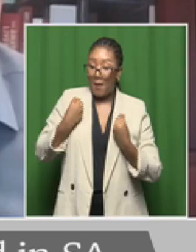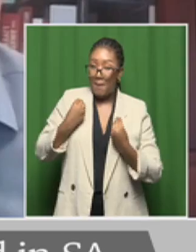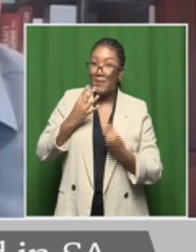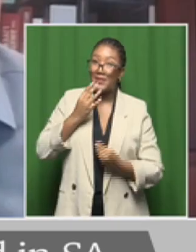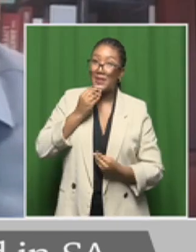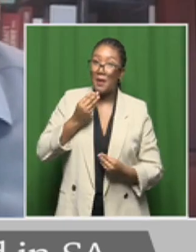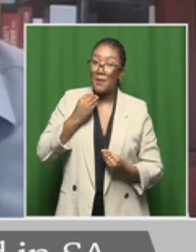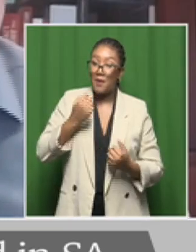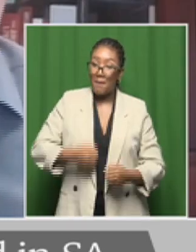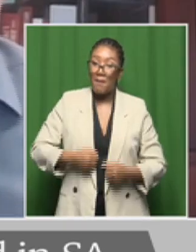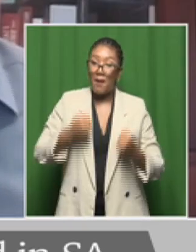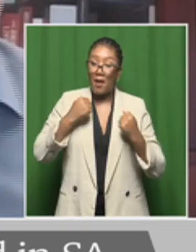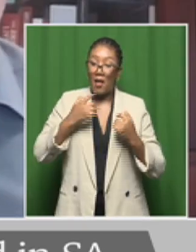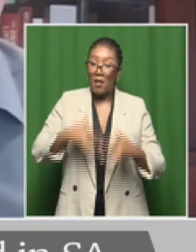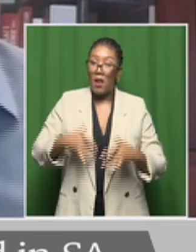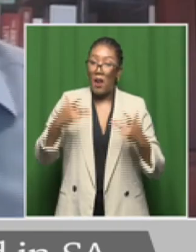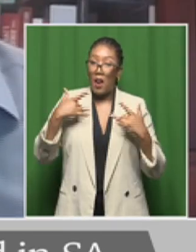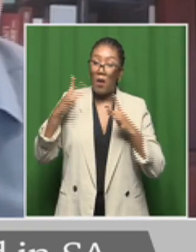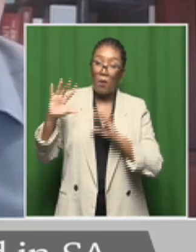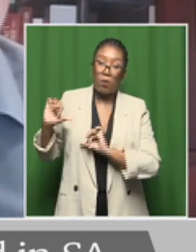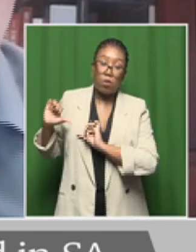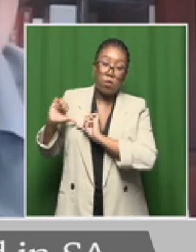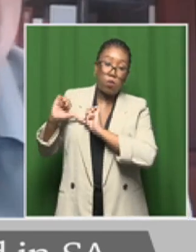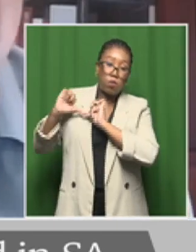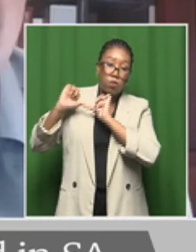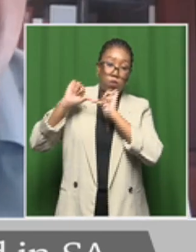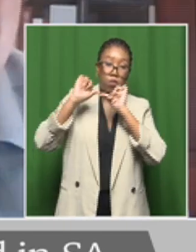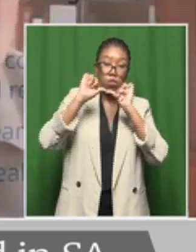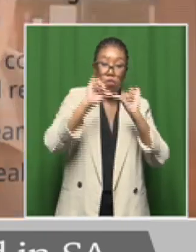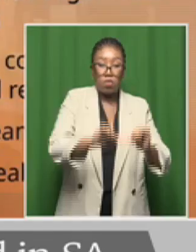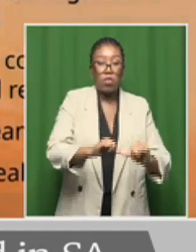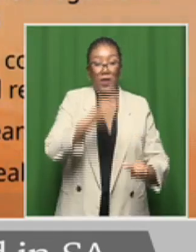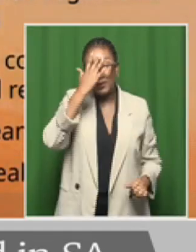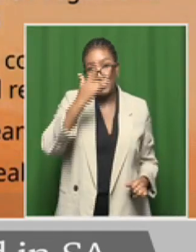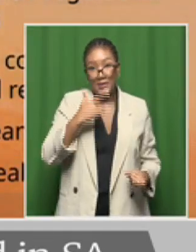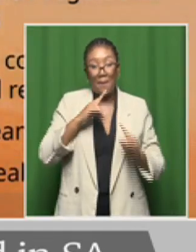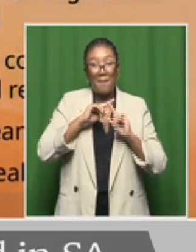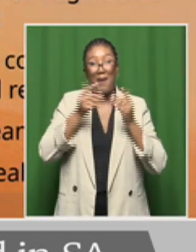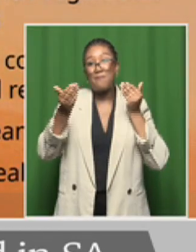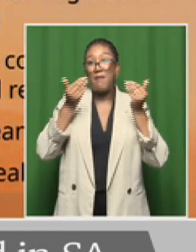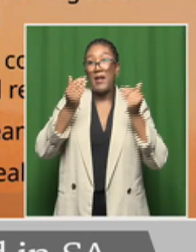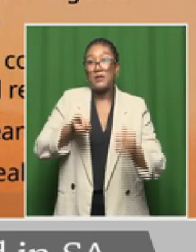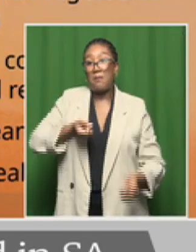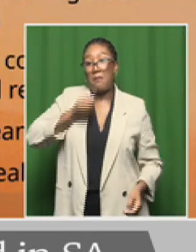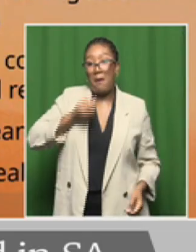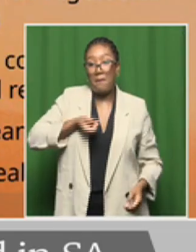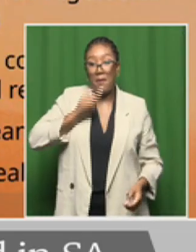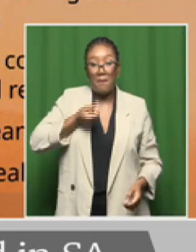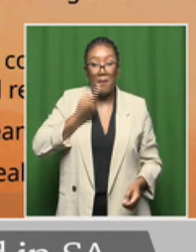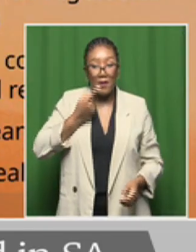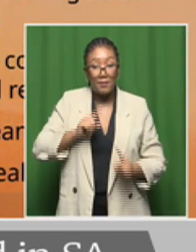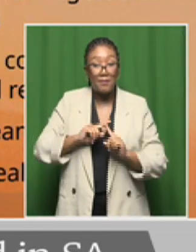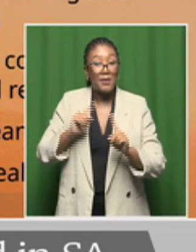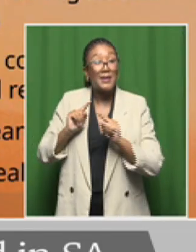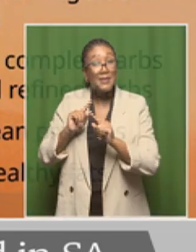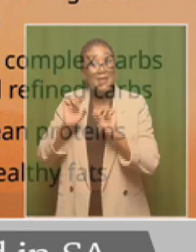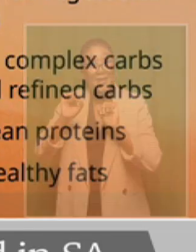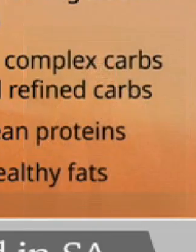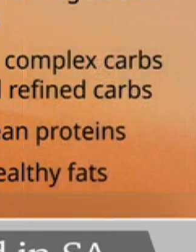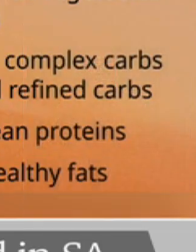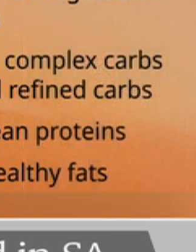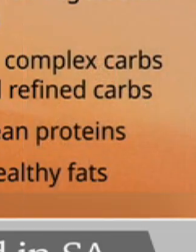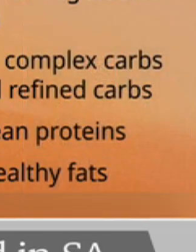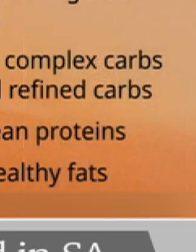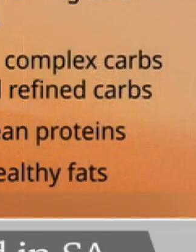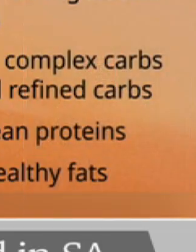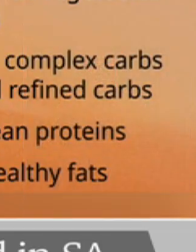Look, there are two things here. There are some cases where it can be reversed through diet,